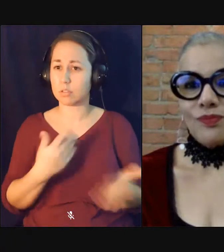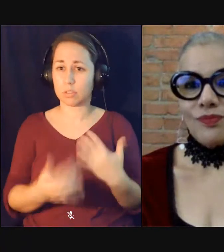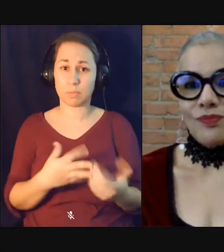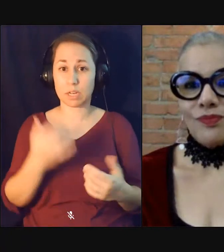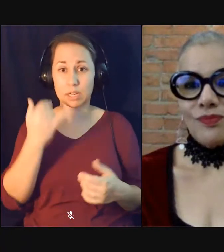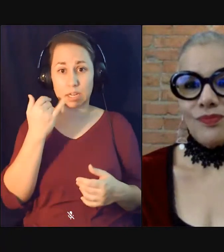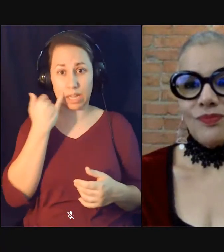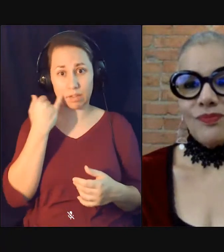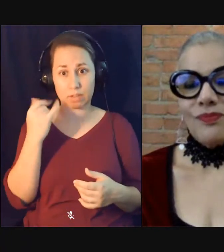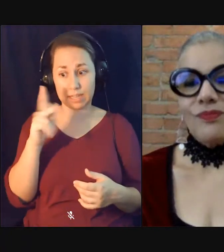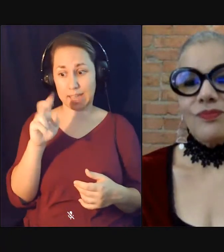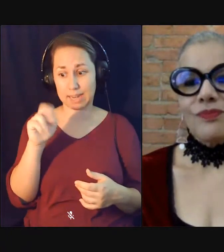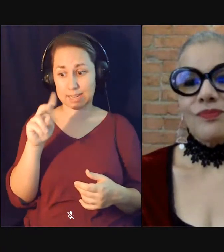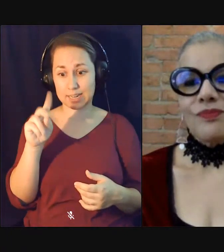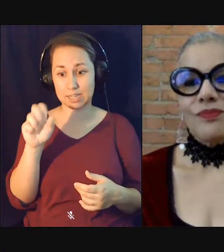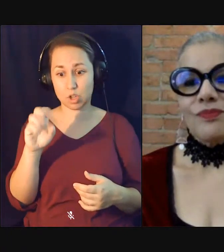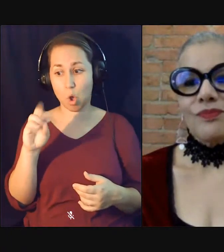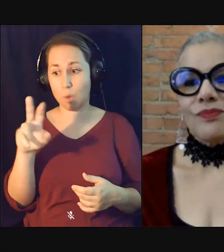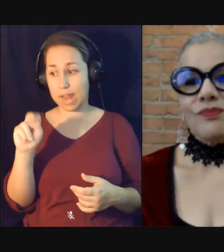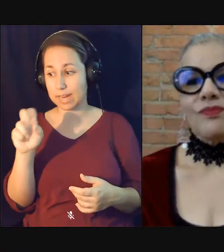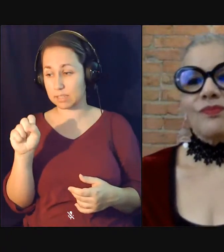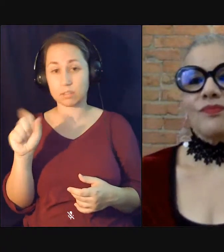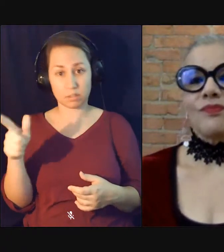that, the Republican Party isn't a racist party.